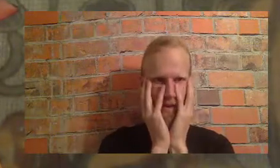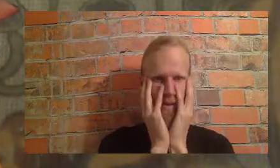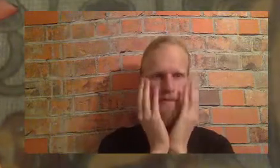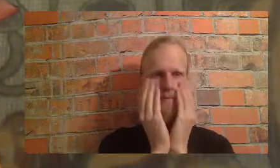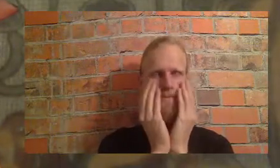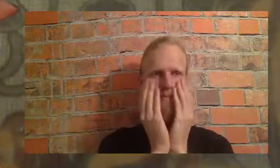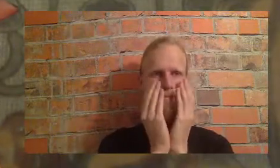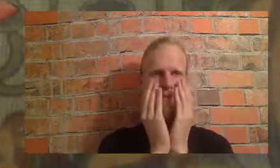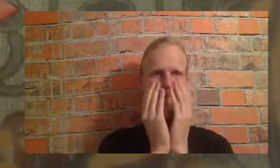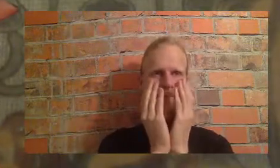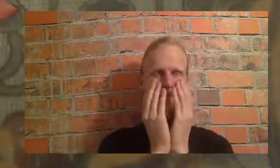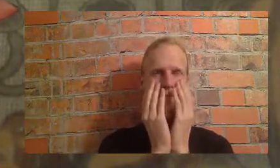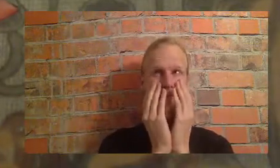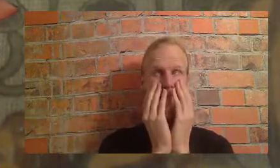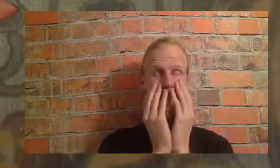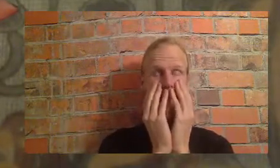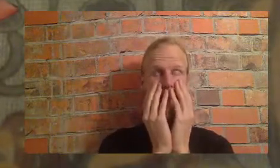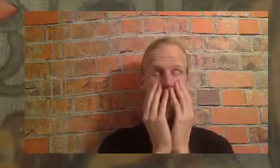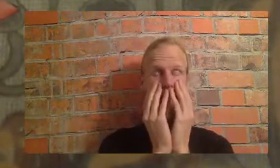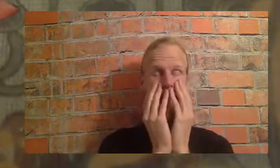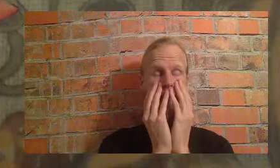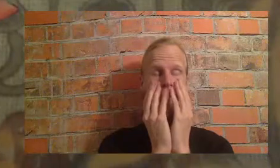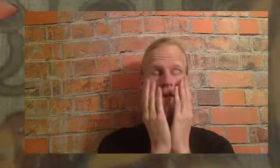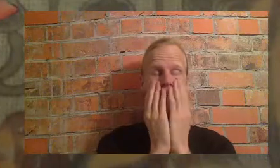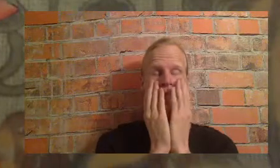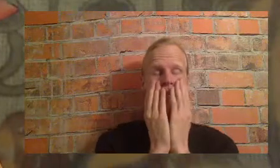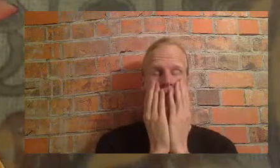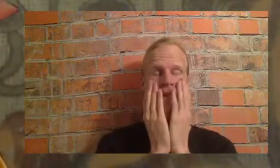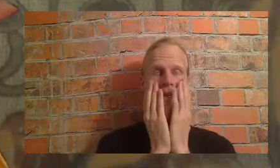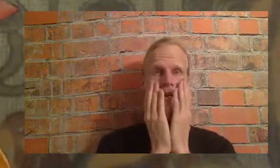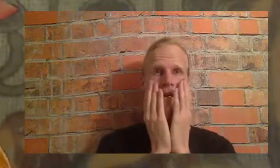Tapping the cheeks, keep talking.